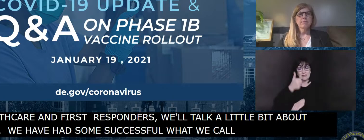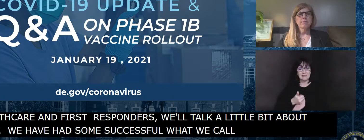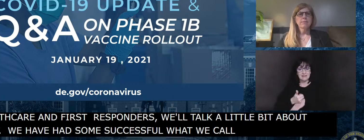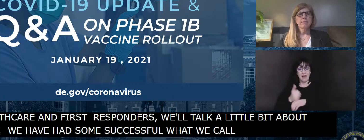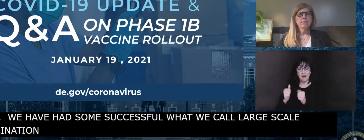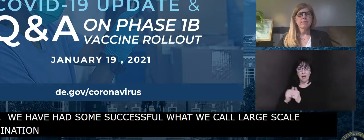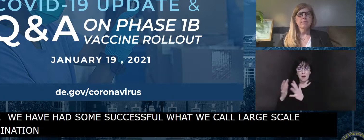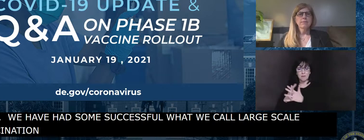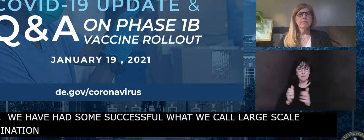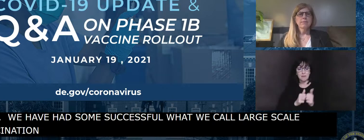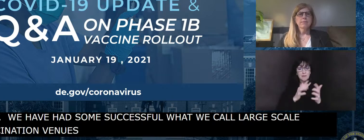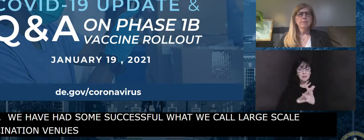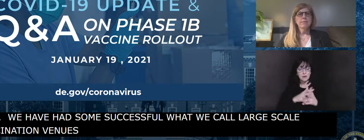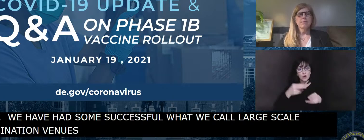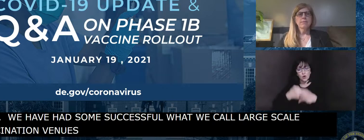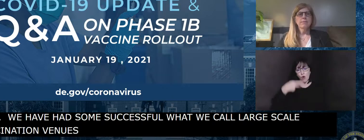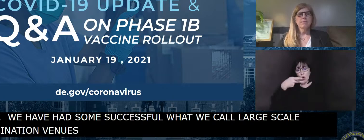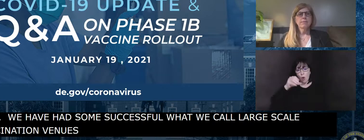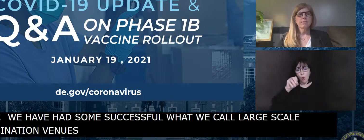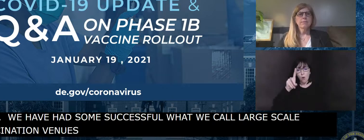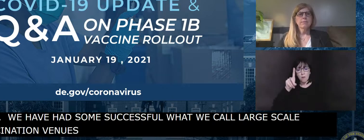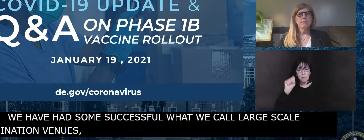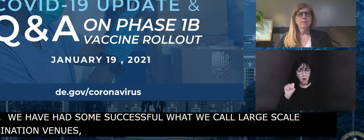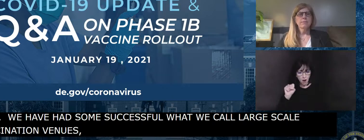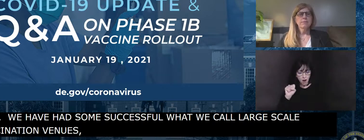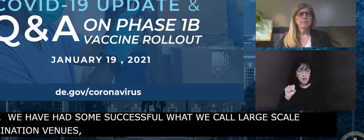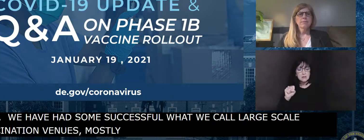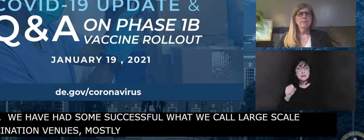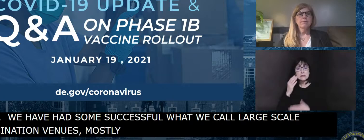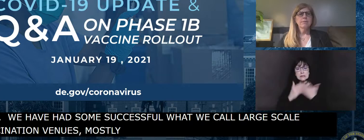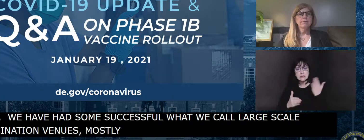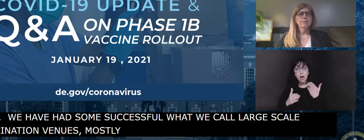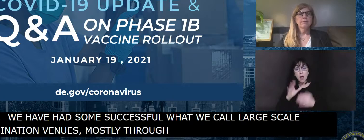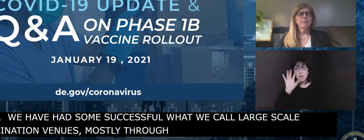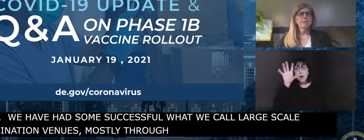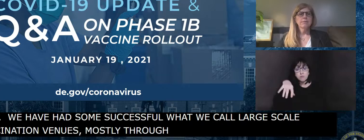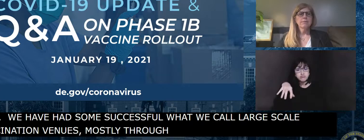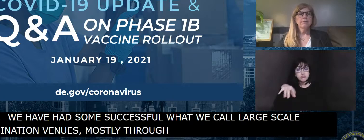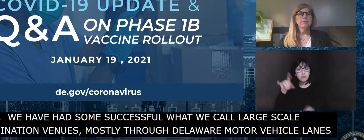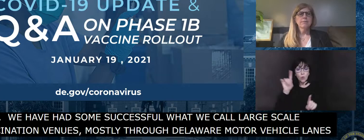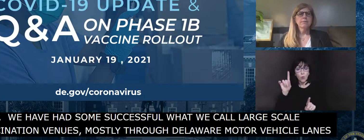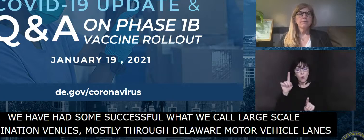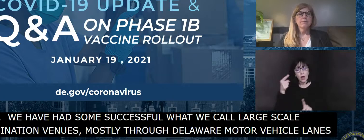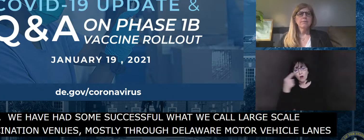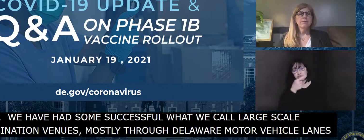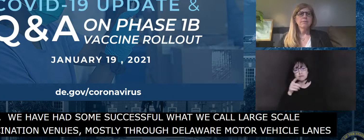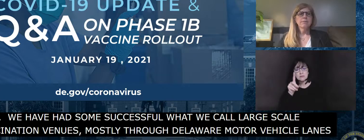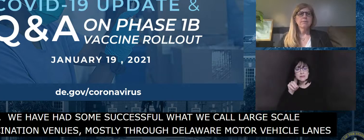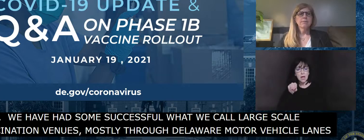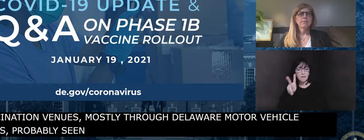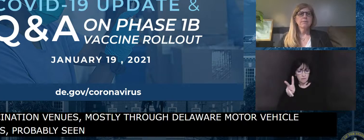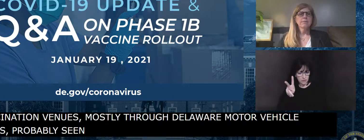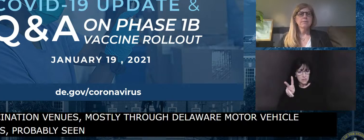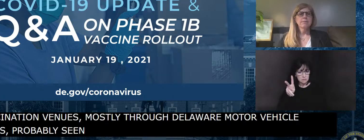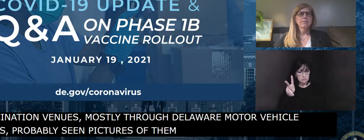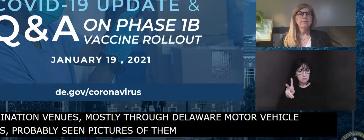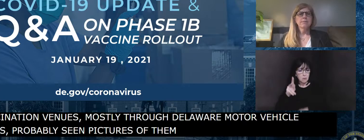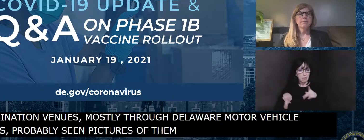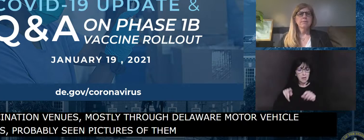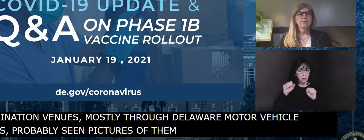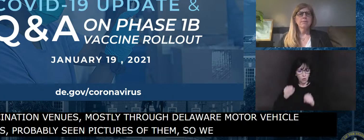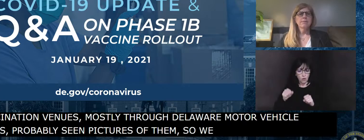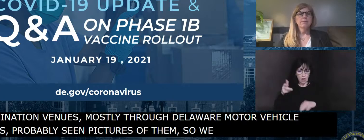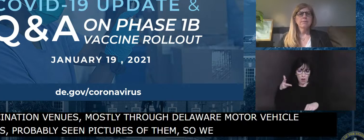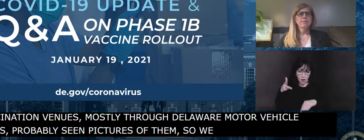mostly through Delaware motor vehicle lanes, and you've probably maybe seen pictures of them. And so we determined that we would do that in